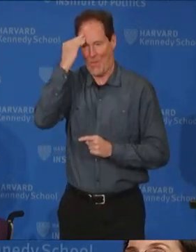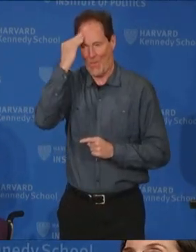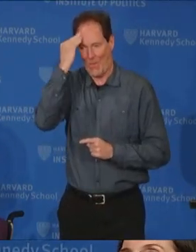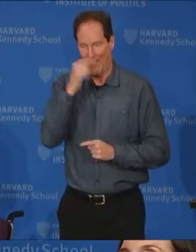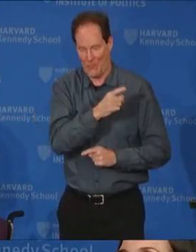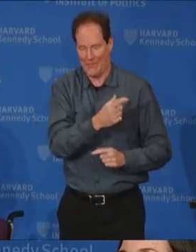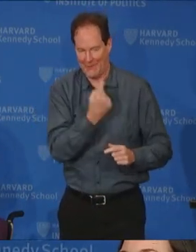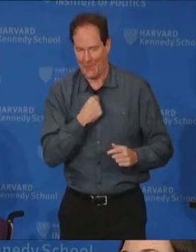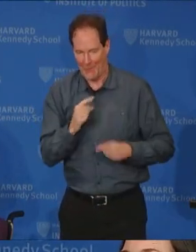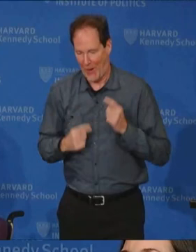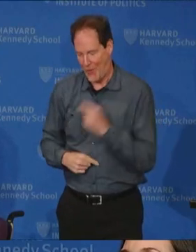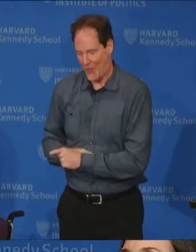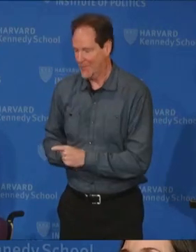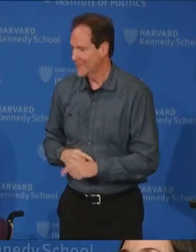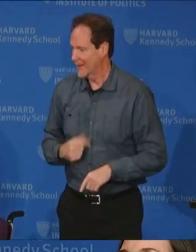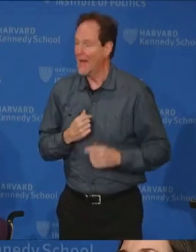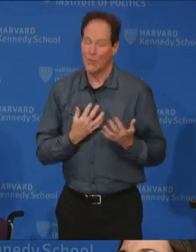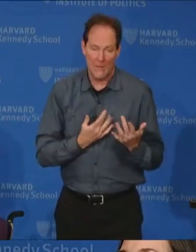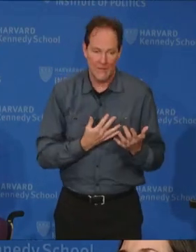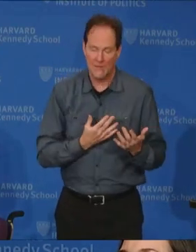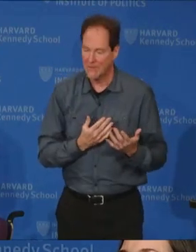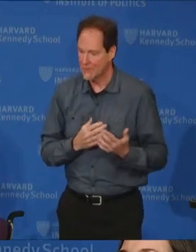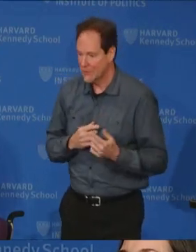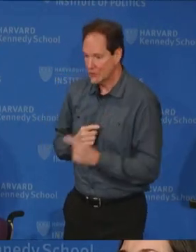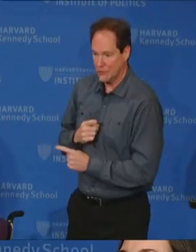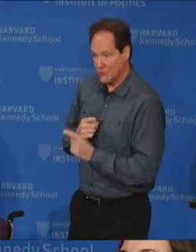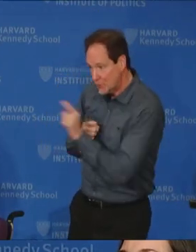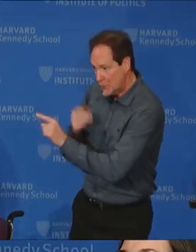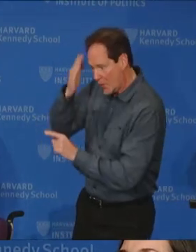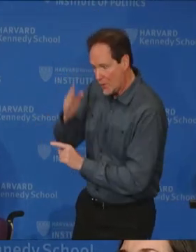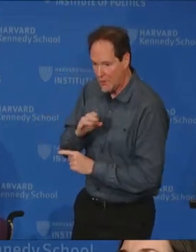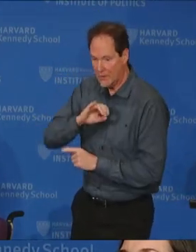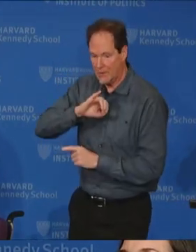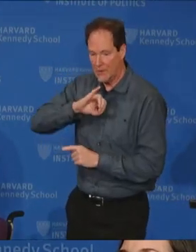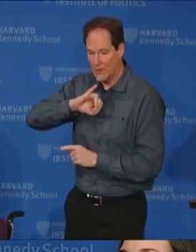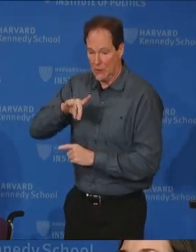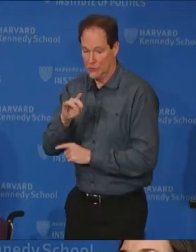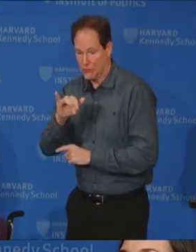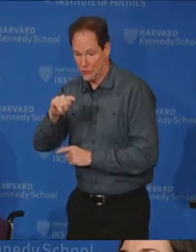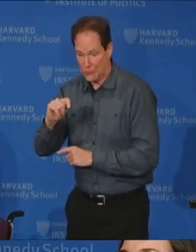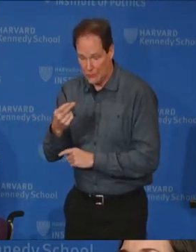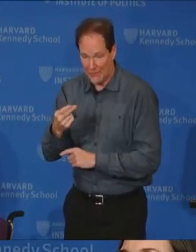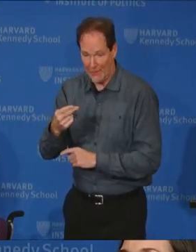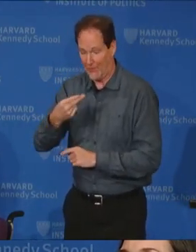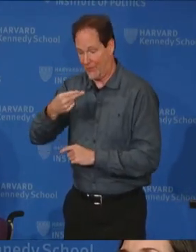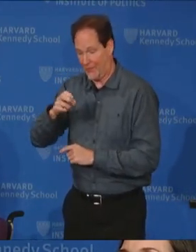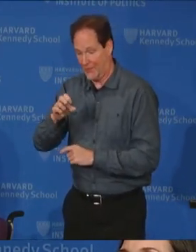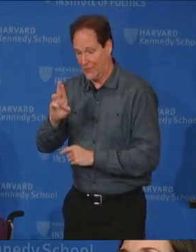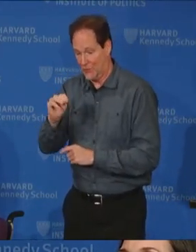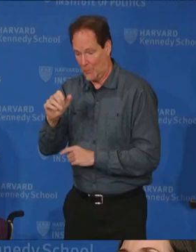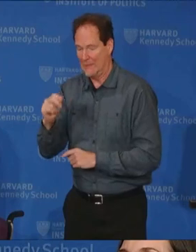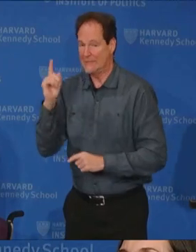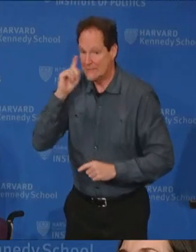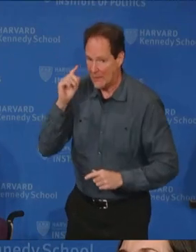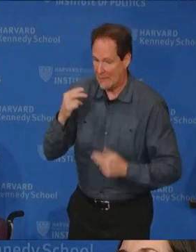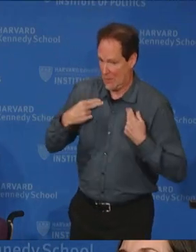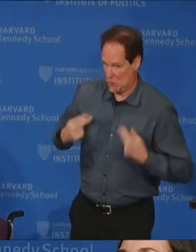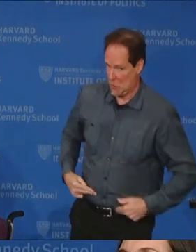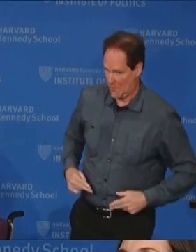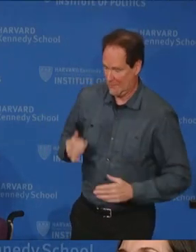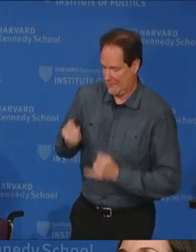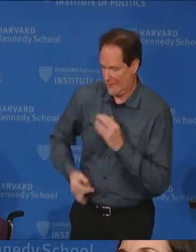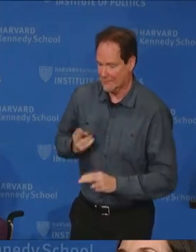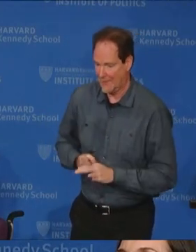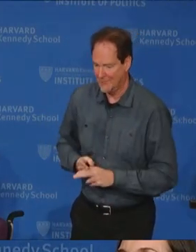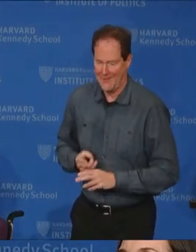I know. And I was waiting for him, and he's like, "Do you know her? Judith Heumann?" I was like, "Of course I know her," and I was waiting for you to say her